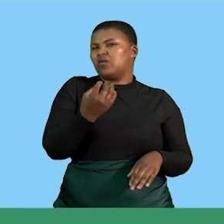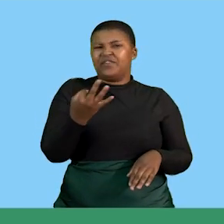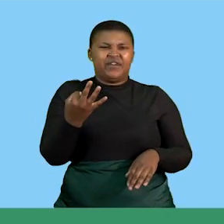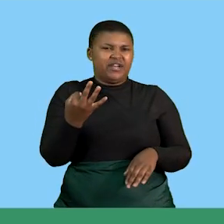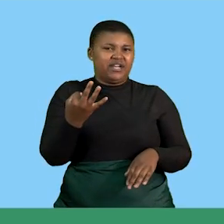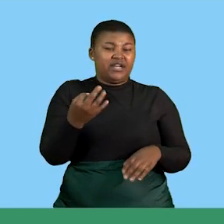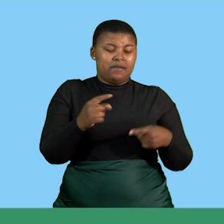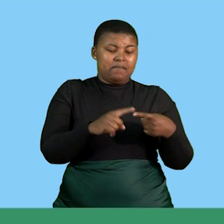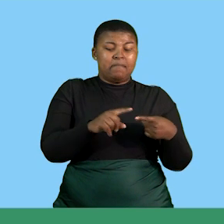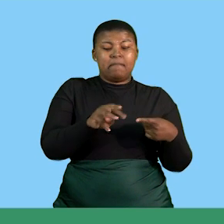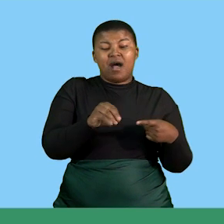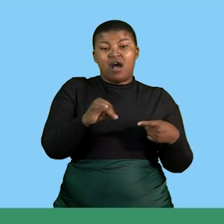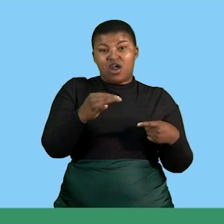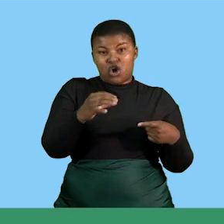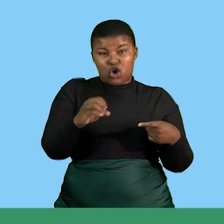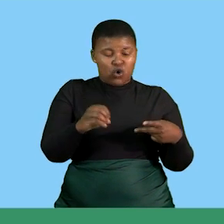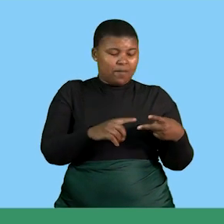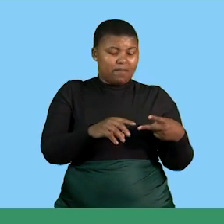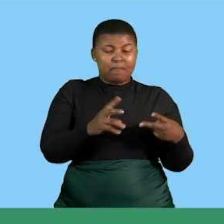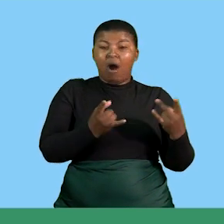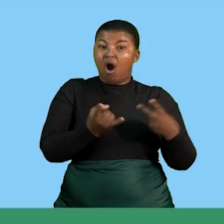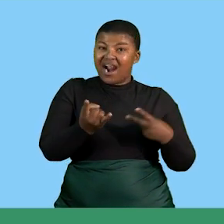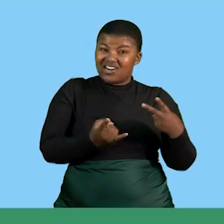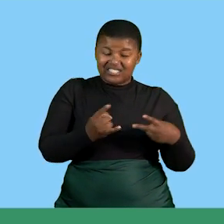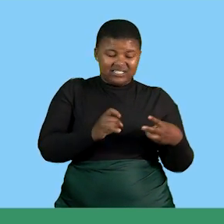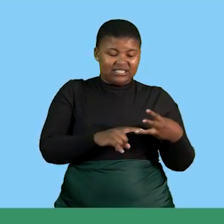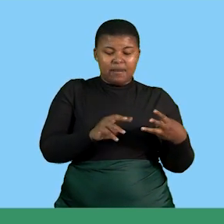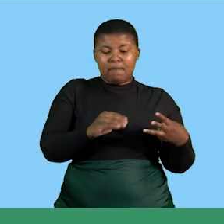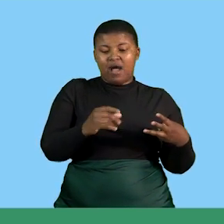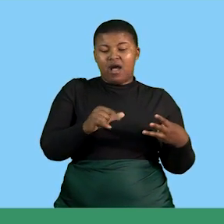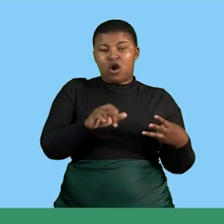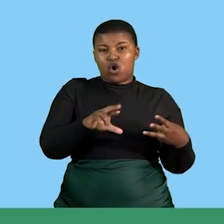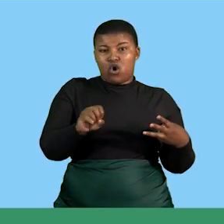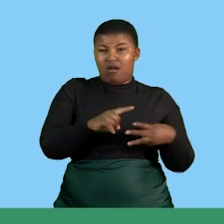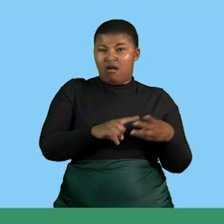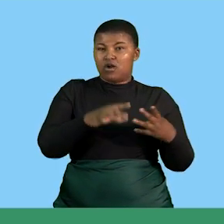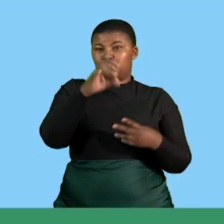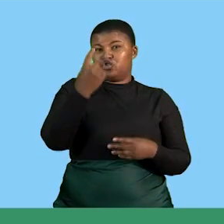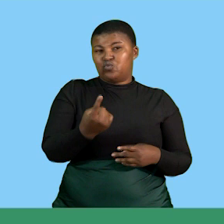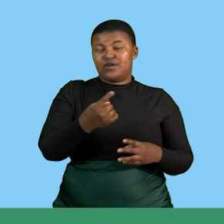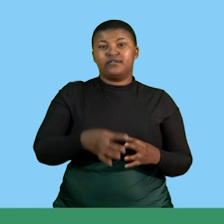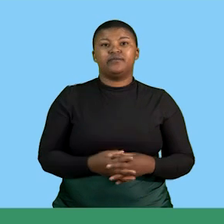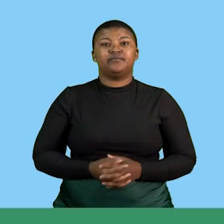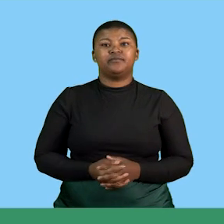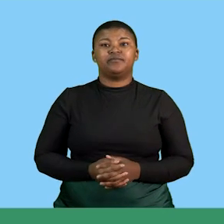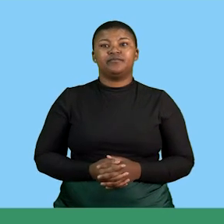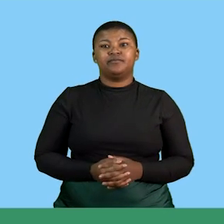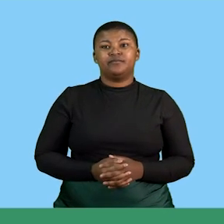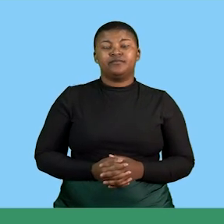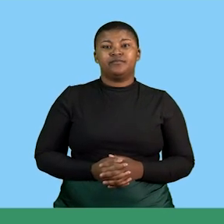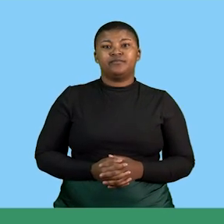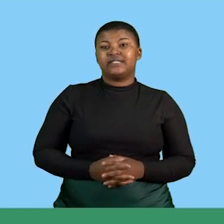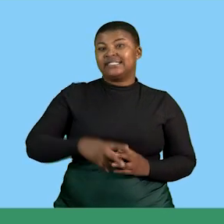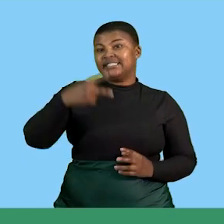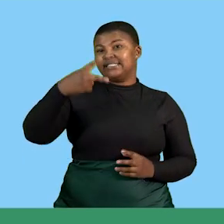options: micro, market, or macro environment. So when we look at the scenario, the second